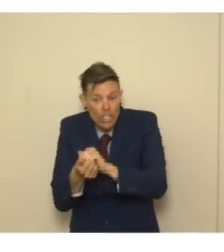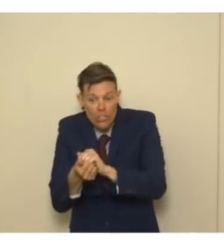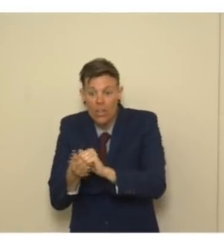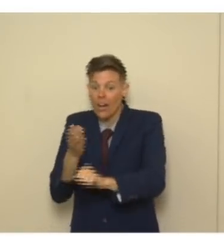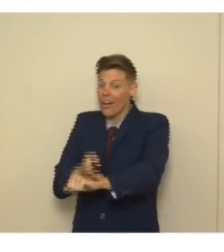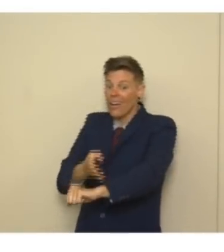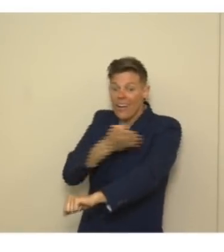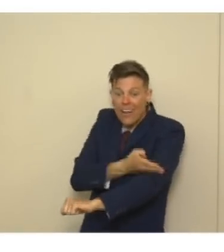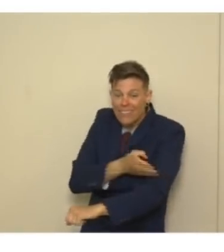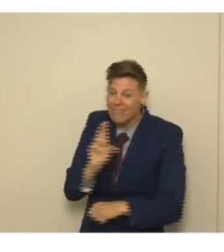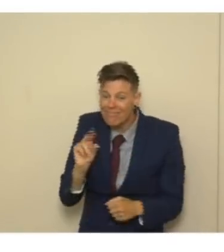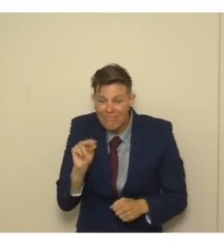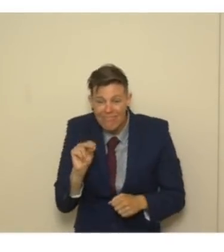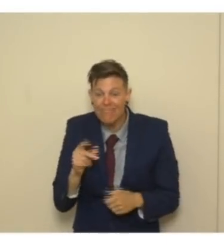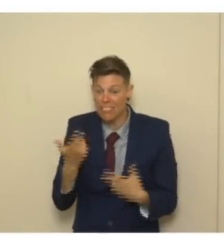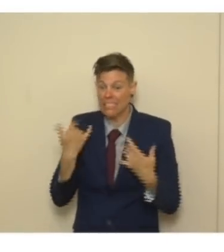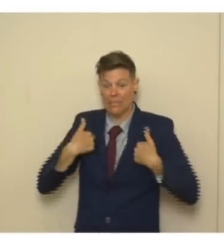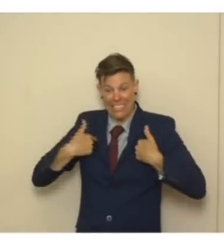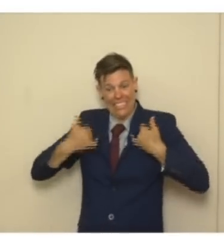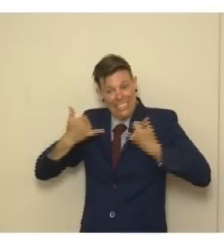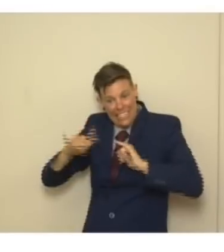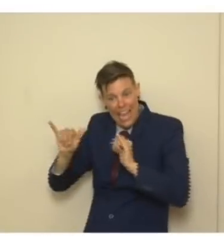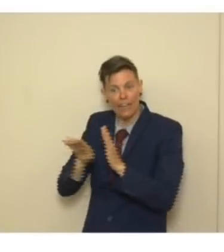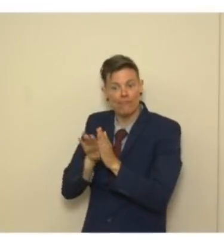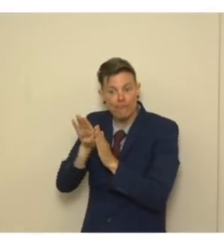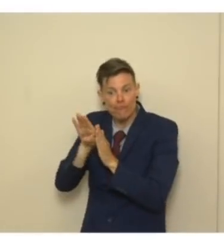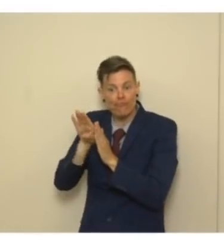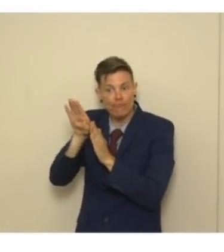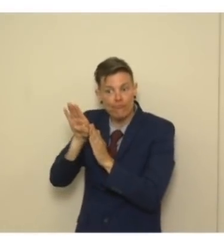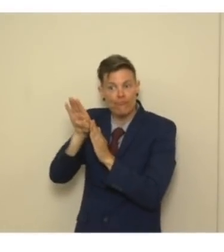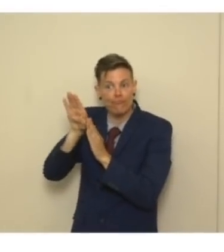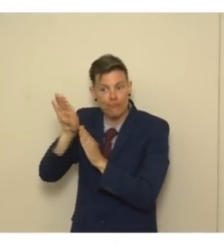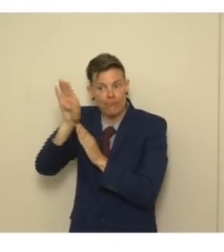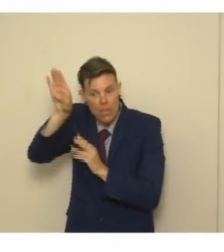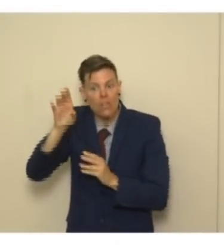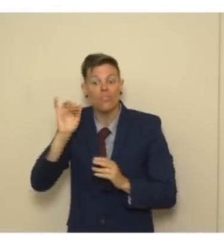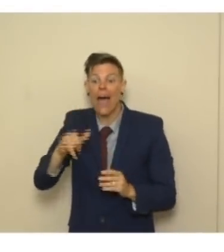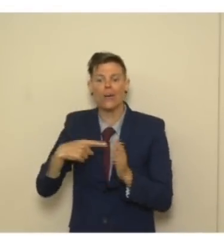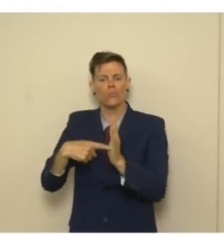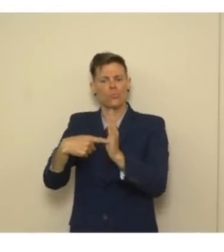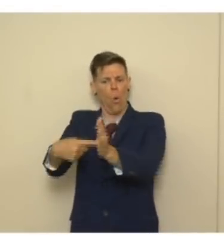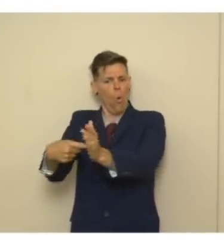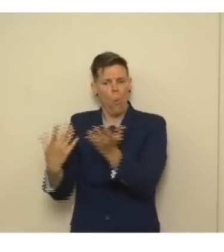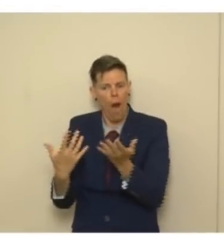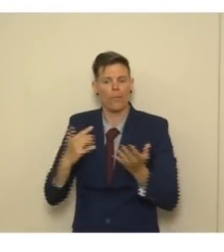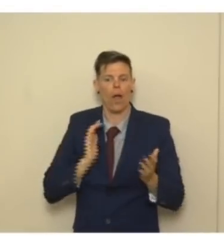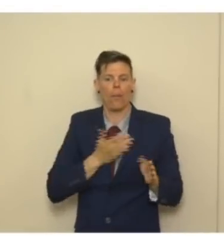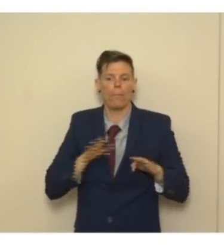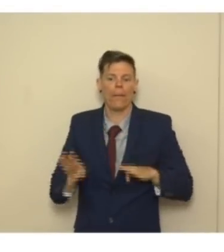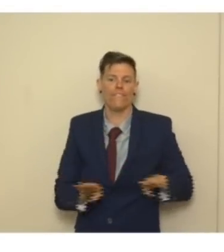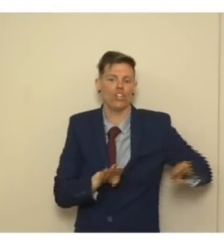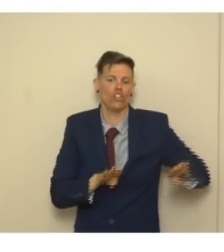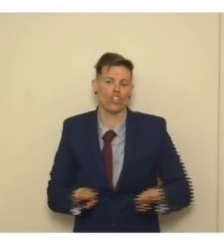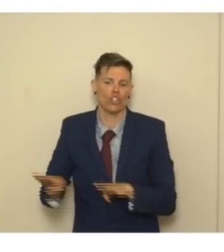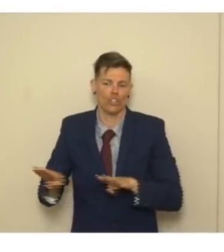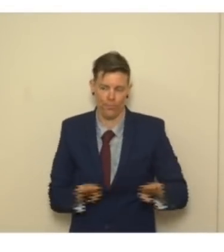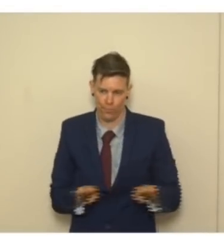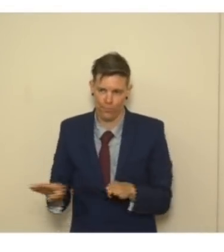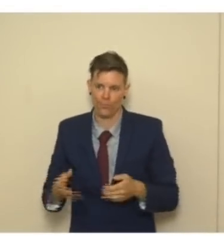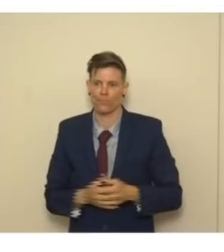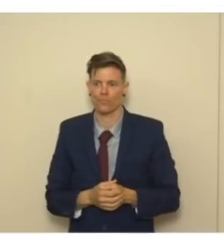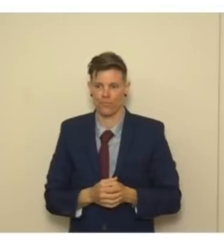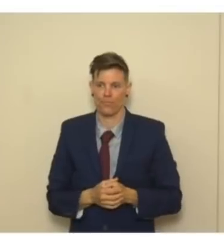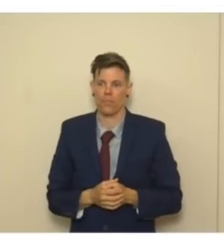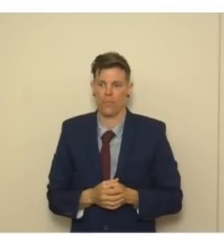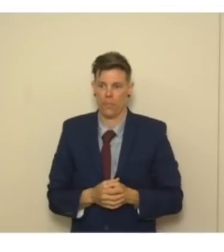are we keeping the virus in check. And it would appear from our most recent data that we're not doing as good a